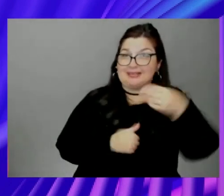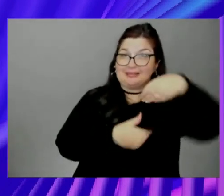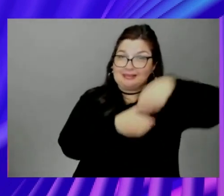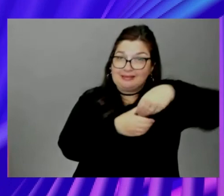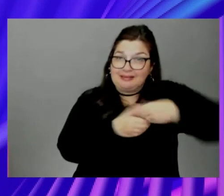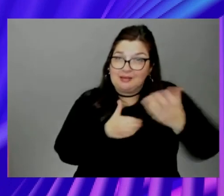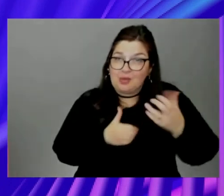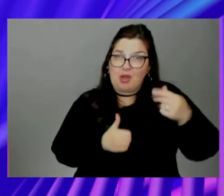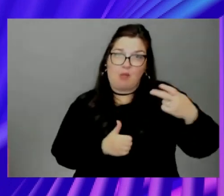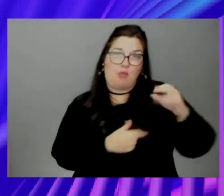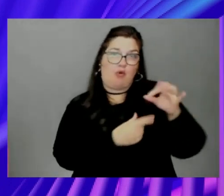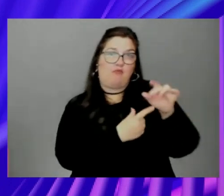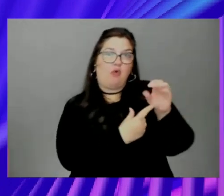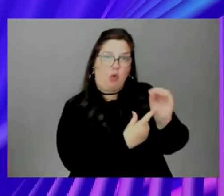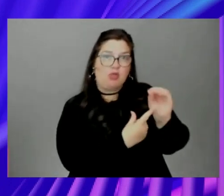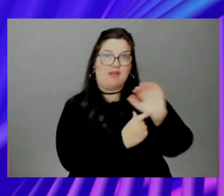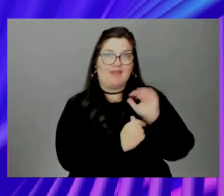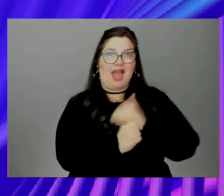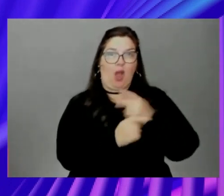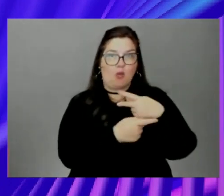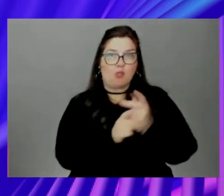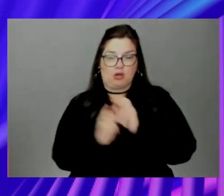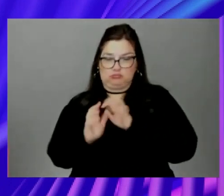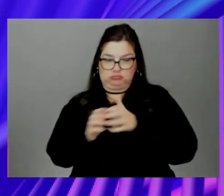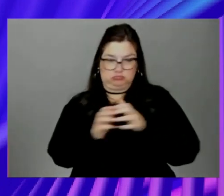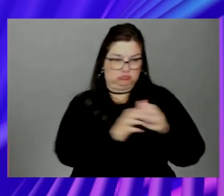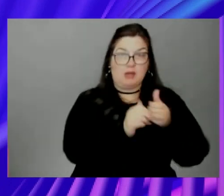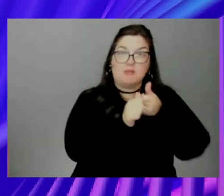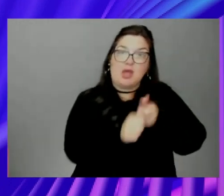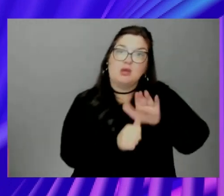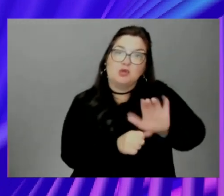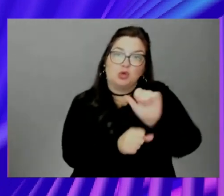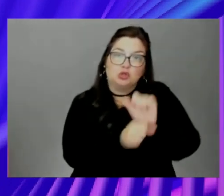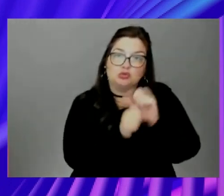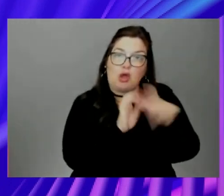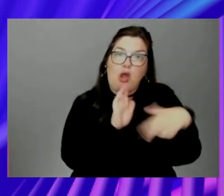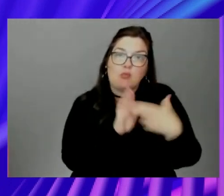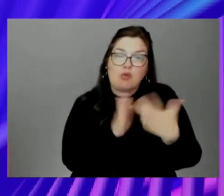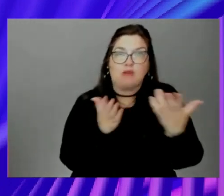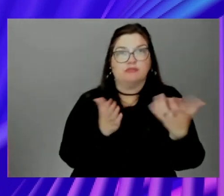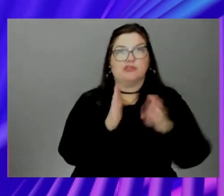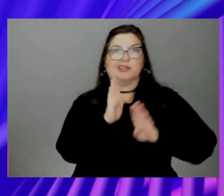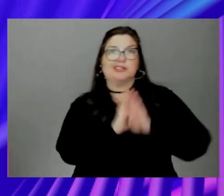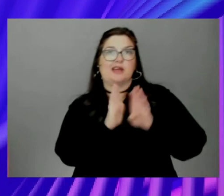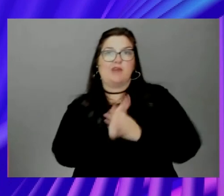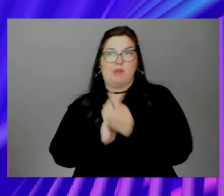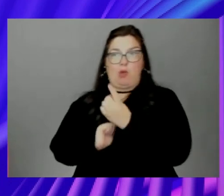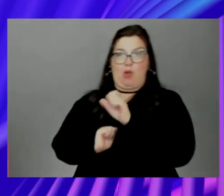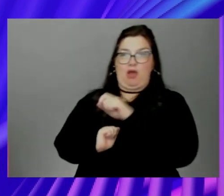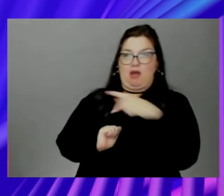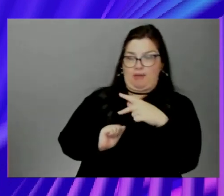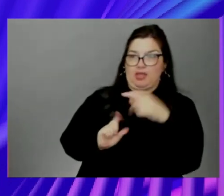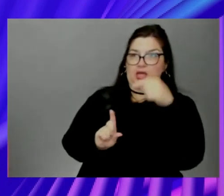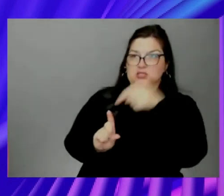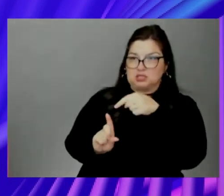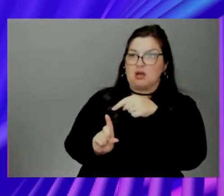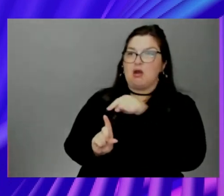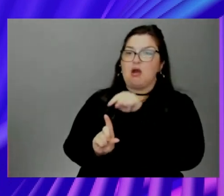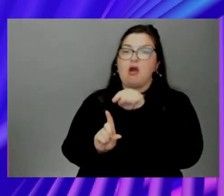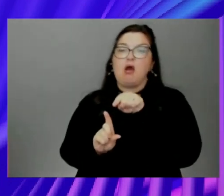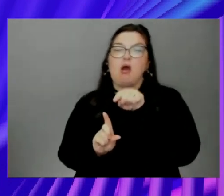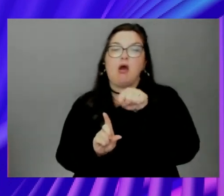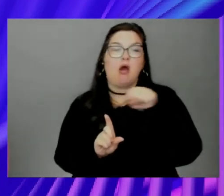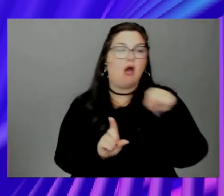of products, differs based on your job role. So a developer for one application group is going to see their application and those baseline